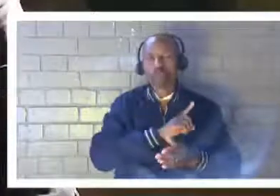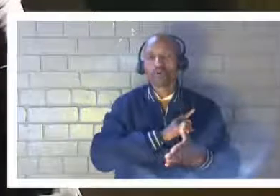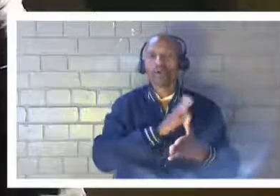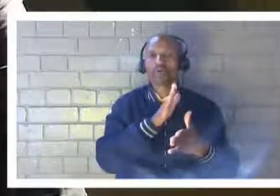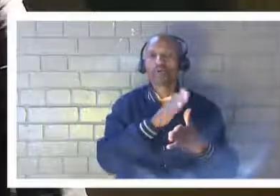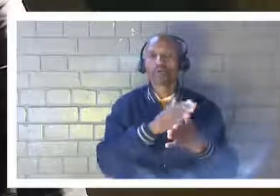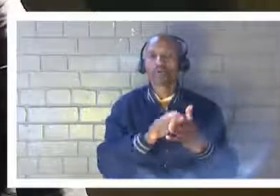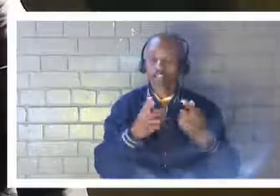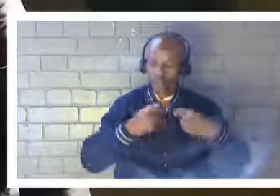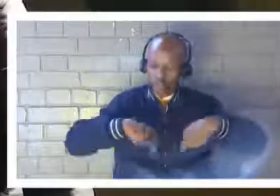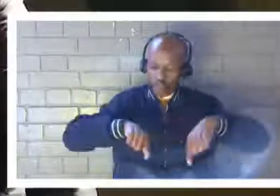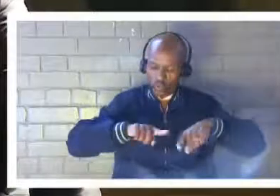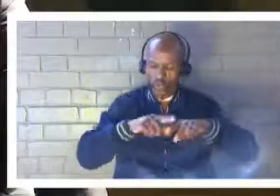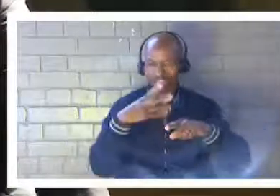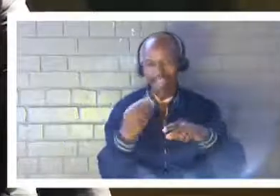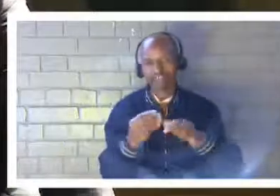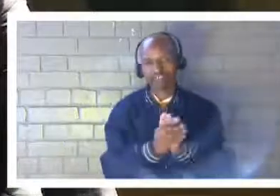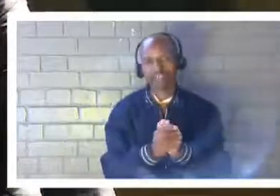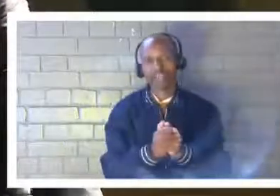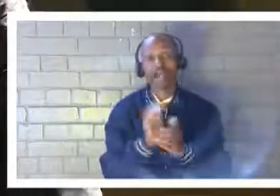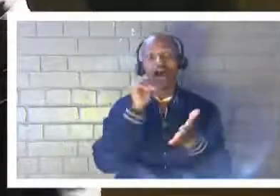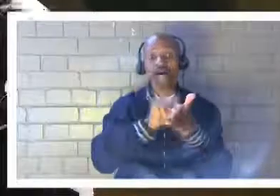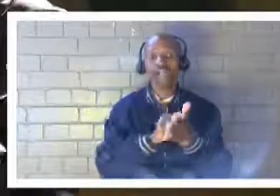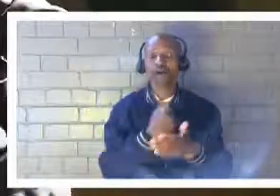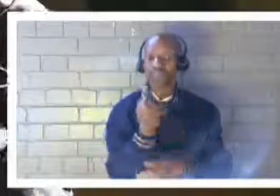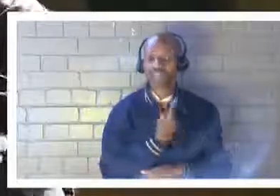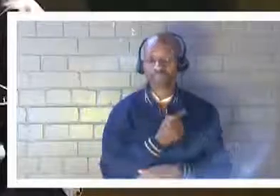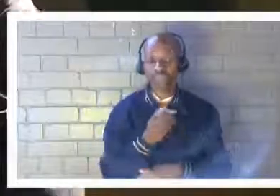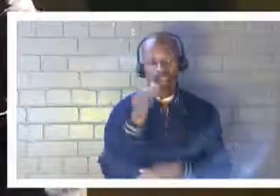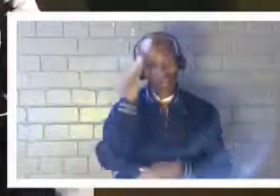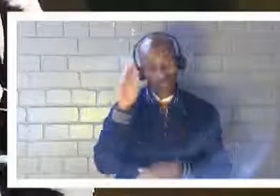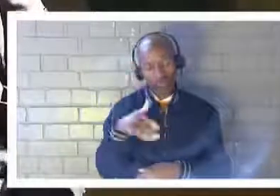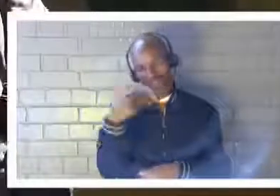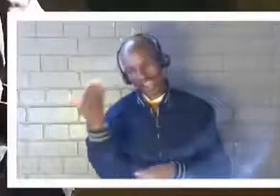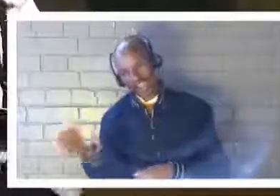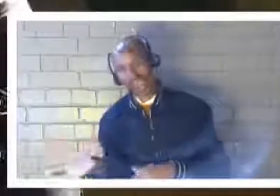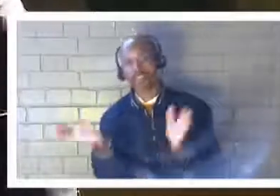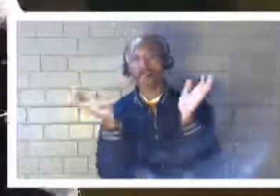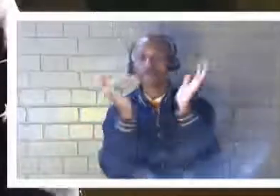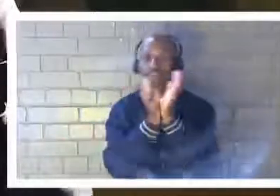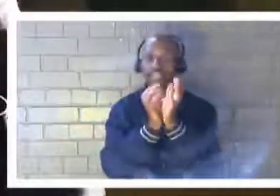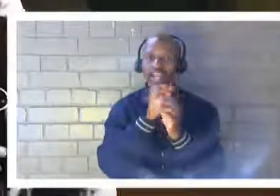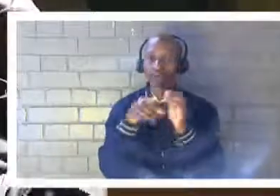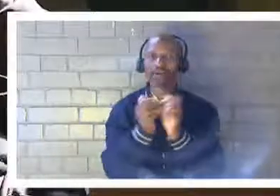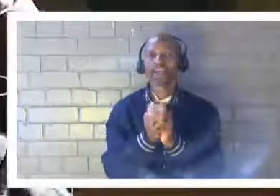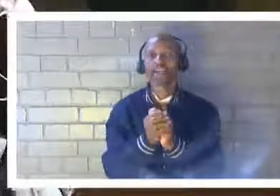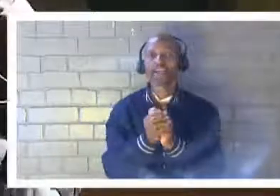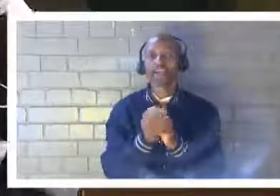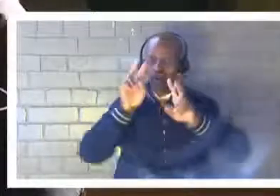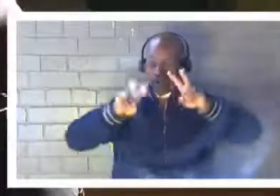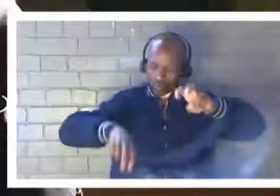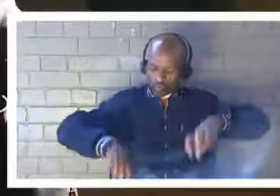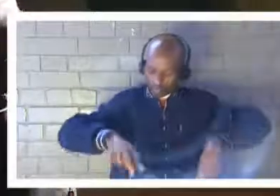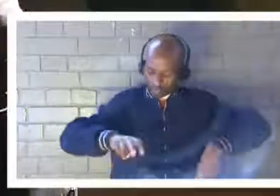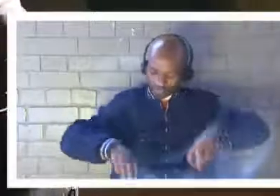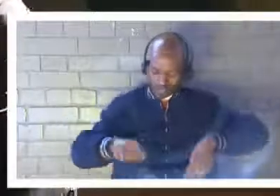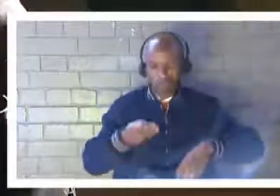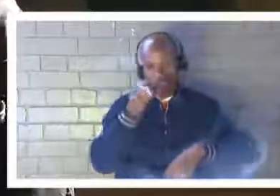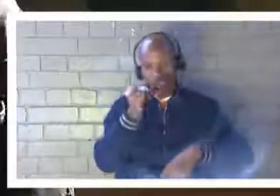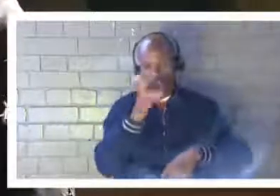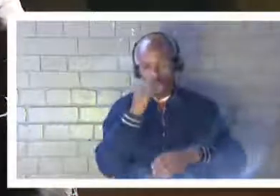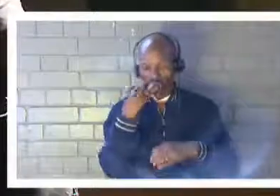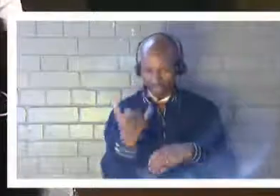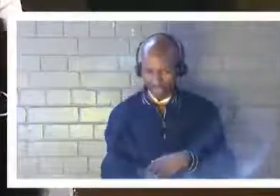because we have stretched ourselves. I know there's another meeting of the anti-corruption by the Premier and Bryanston as we